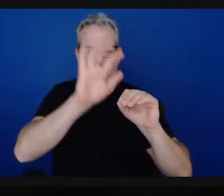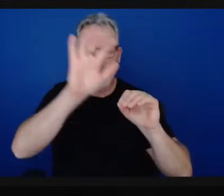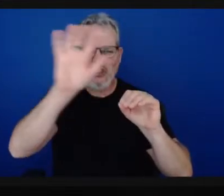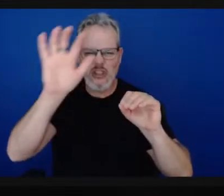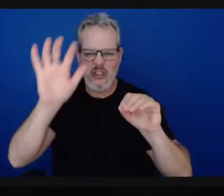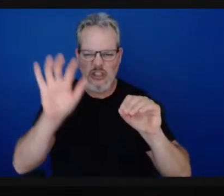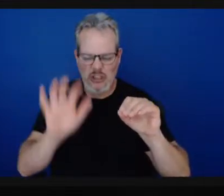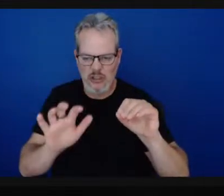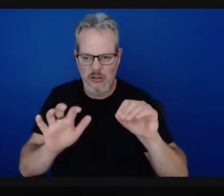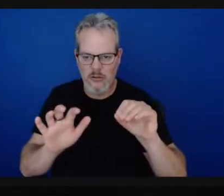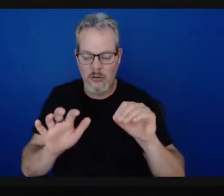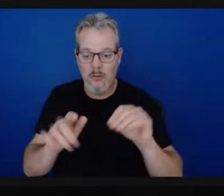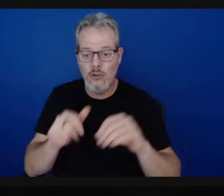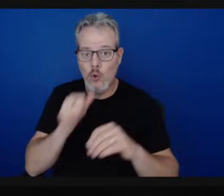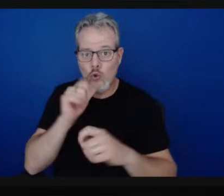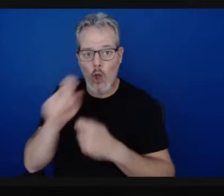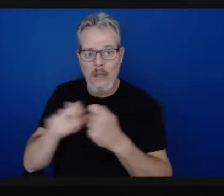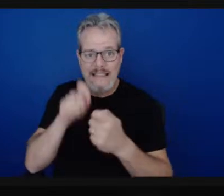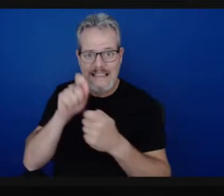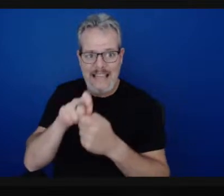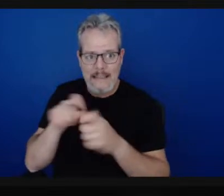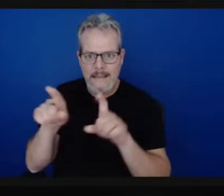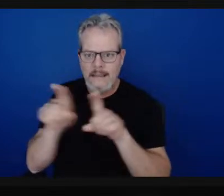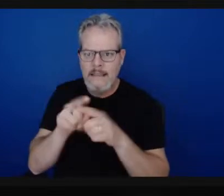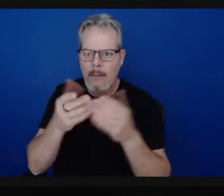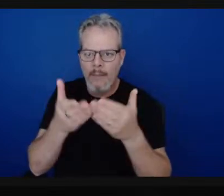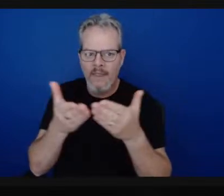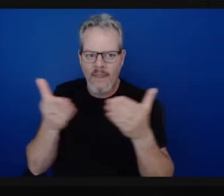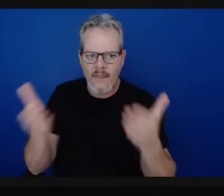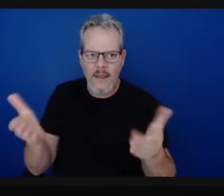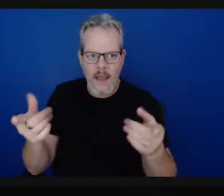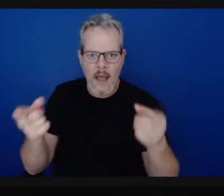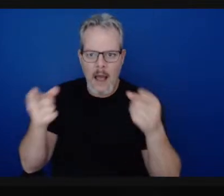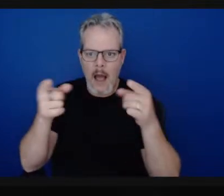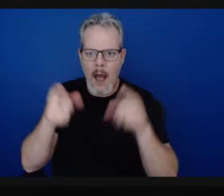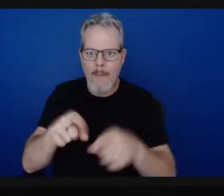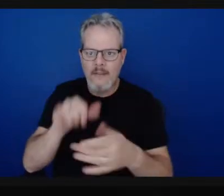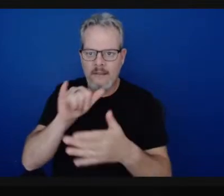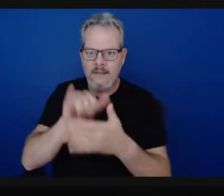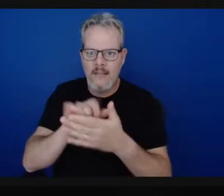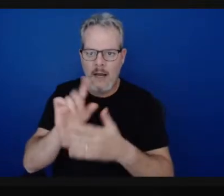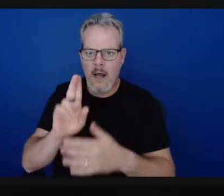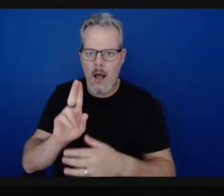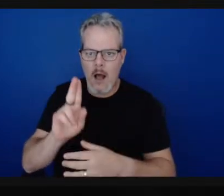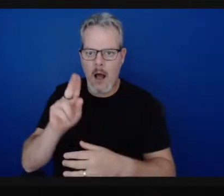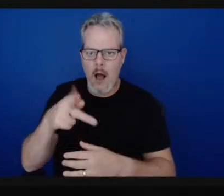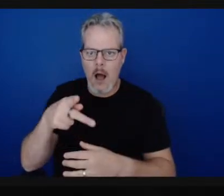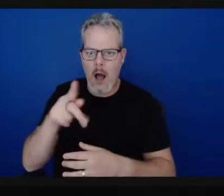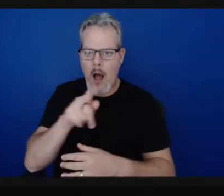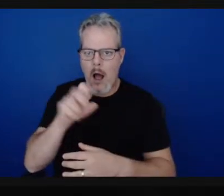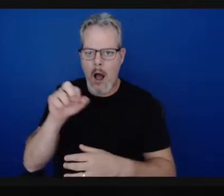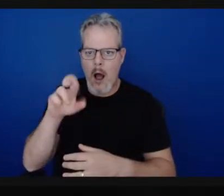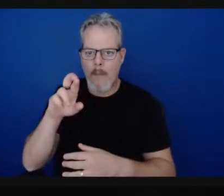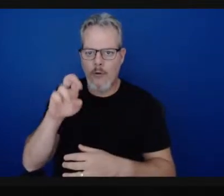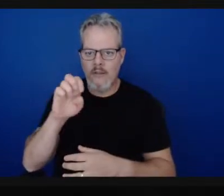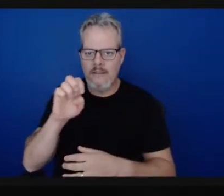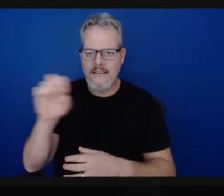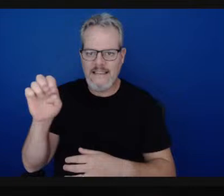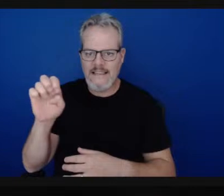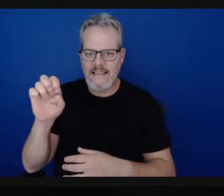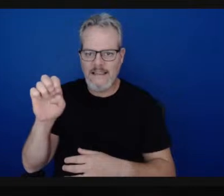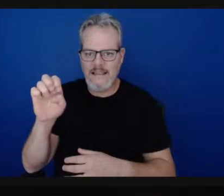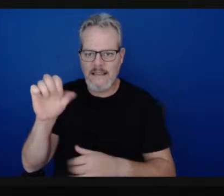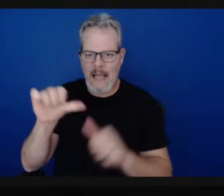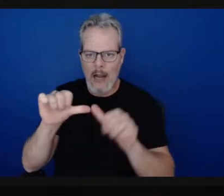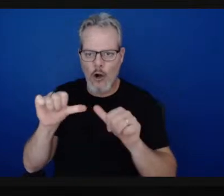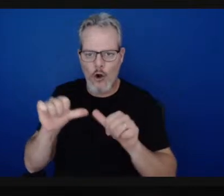show it's not exactly the same thing happening in that upper East Rift connector and the south flank, both of them. In either area, we don't